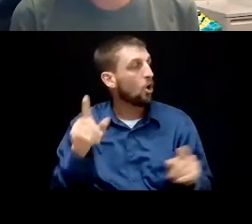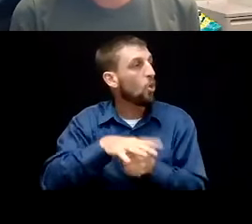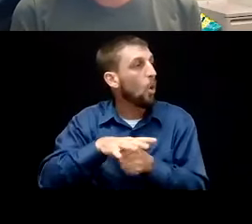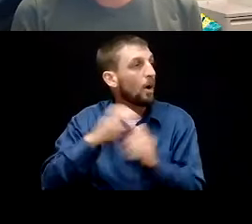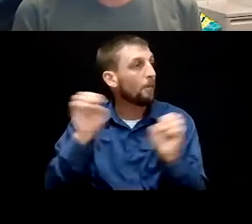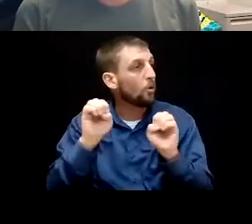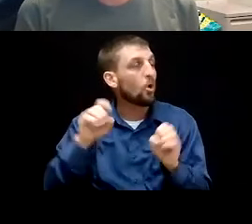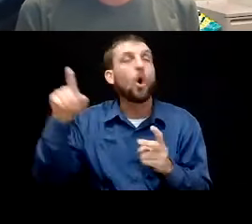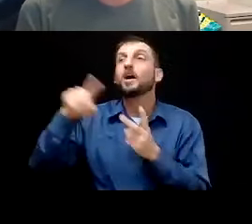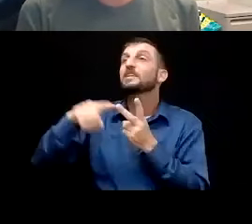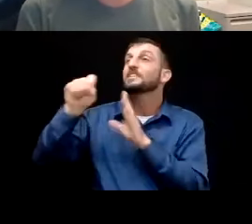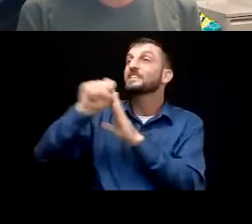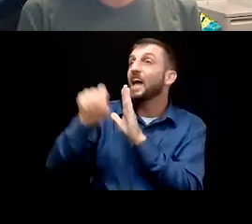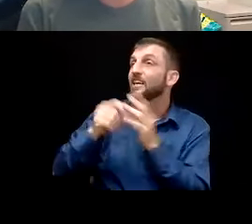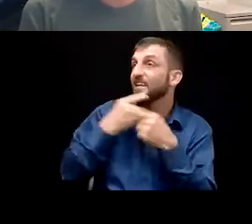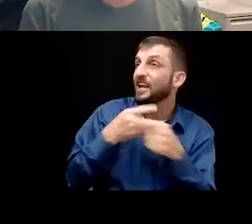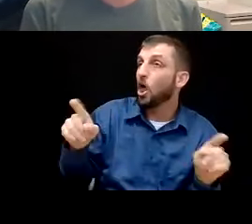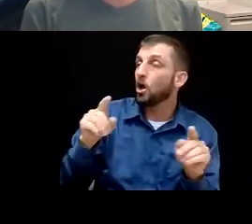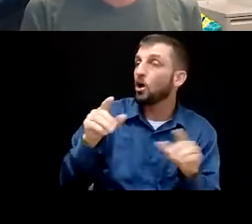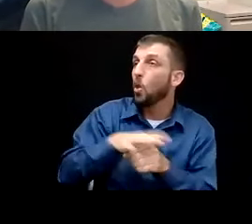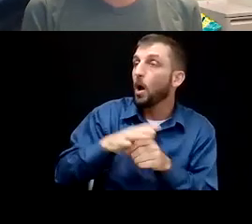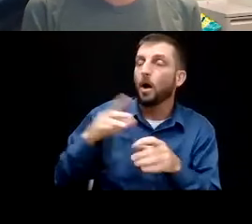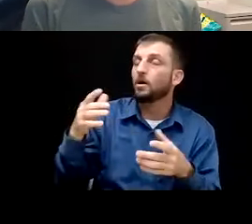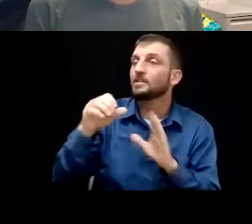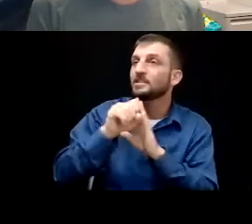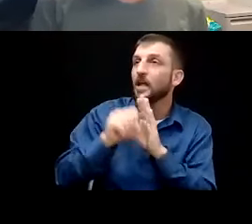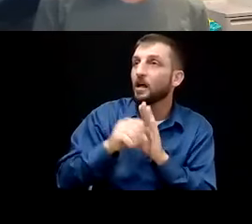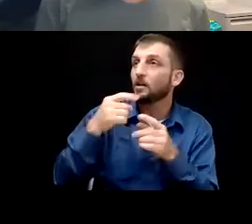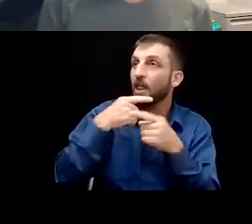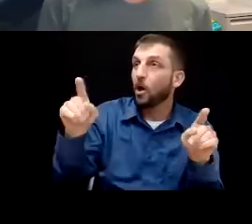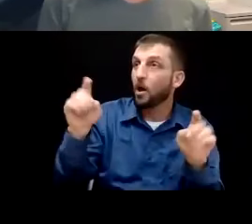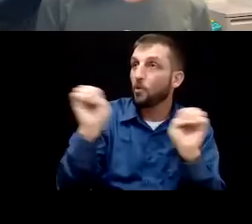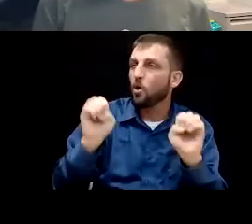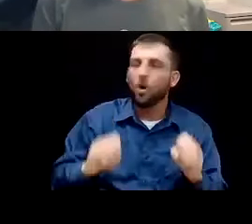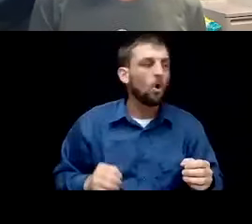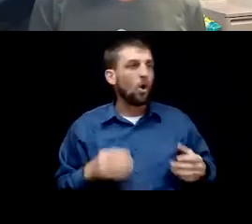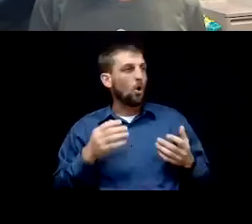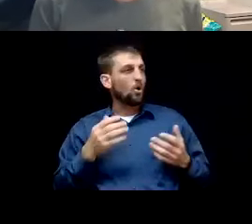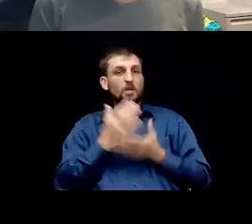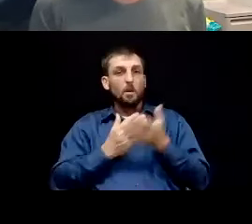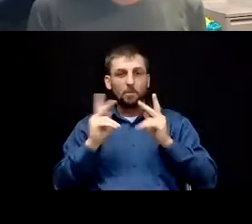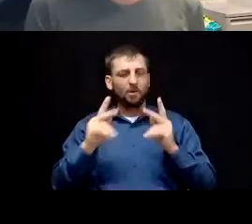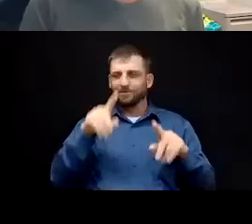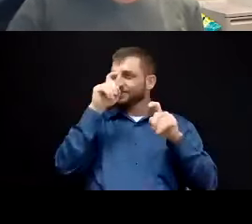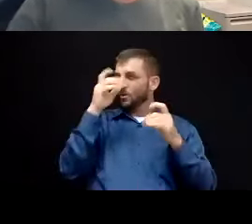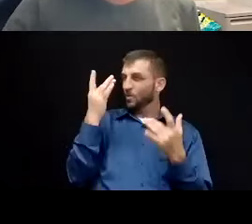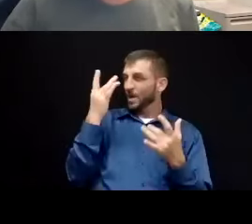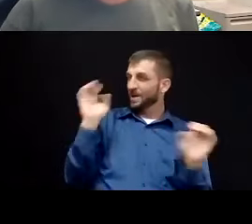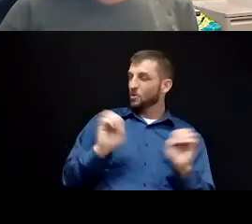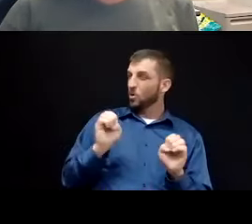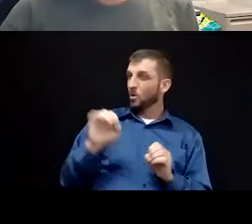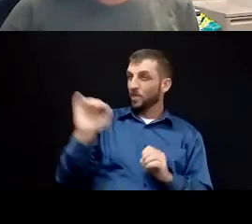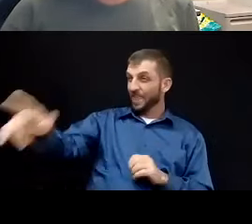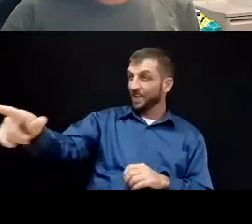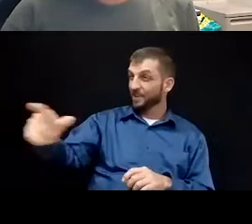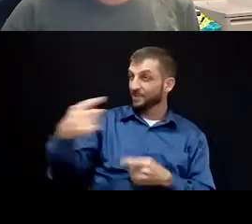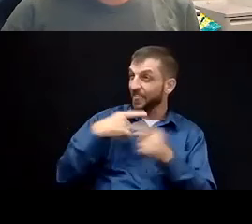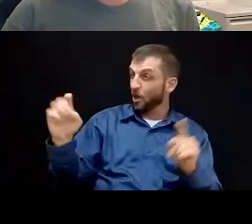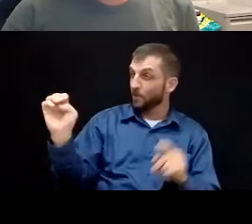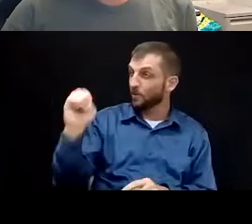emergency. And I've been doing this for quite a while, so sometimes like, well, why are we in an emergency? You know, why is that an emergency?